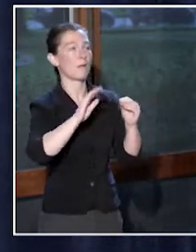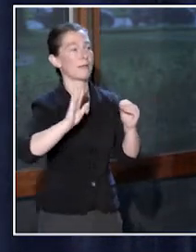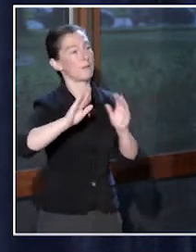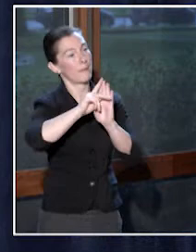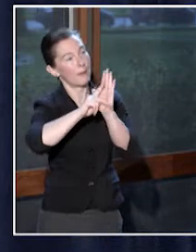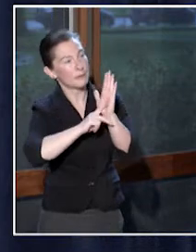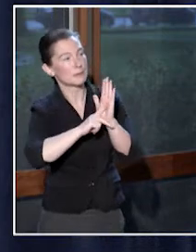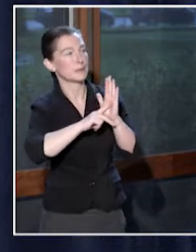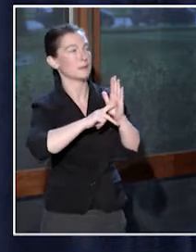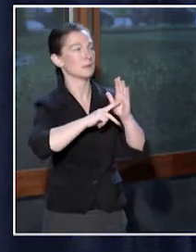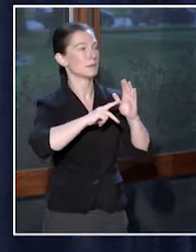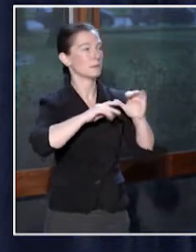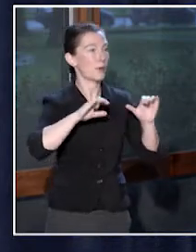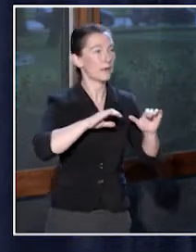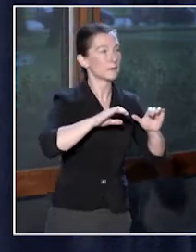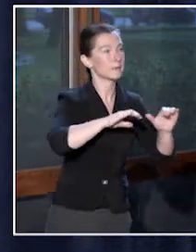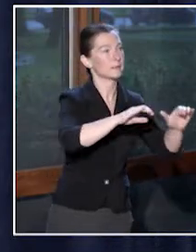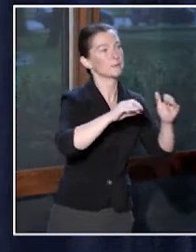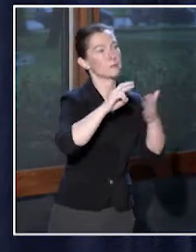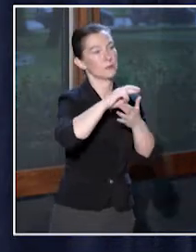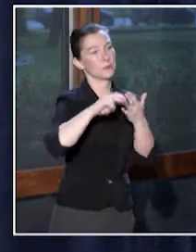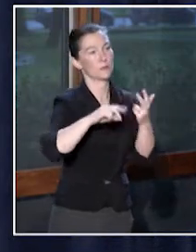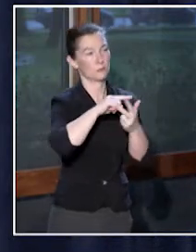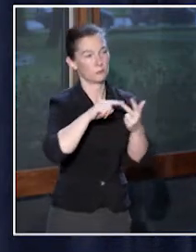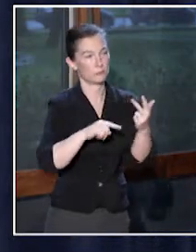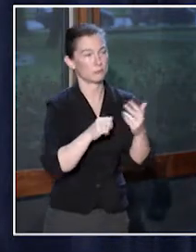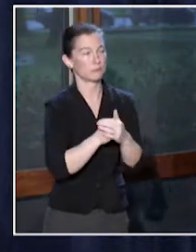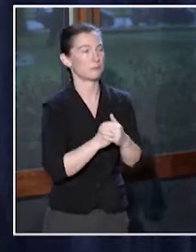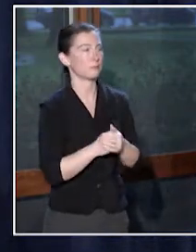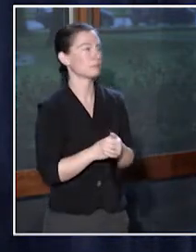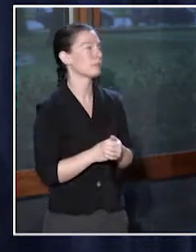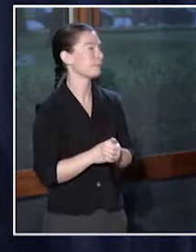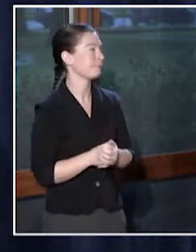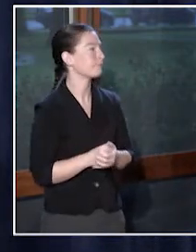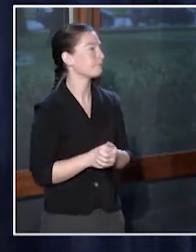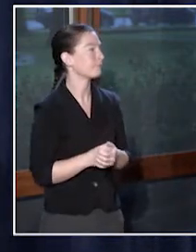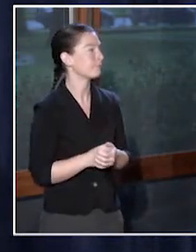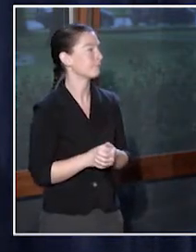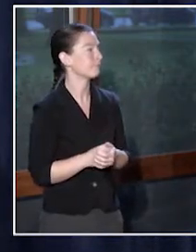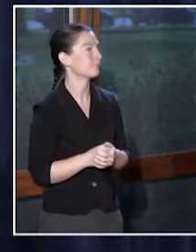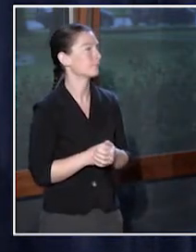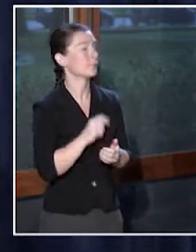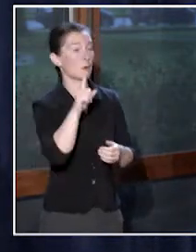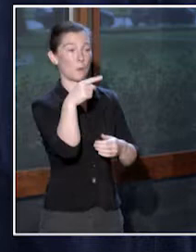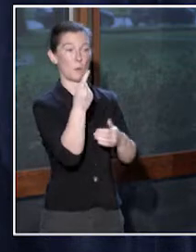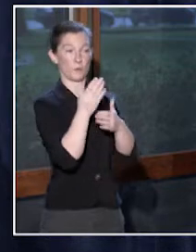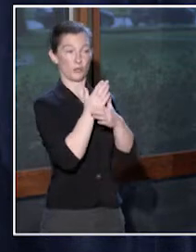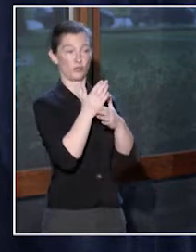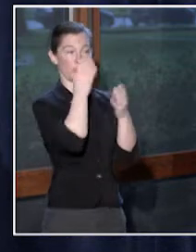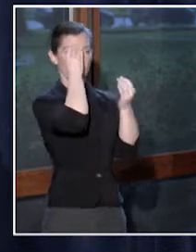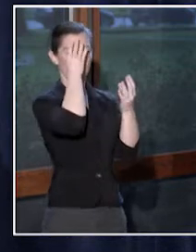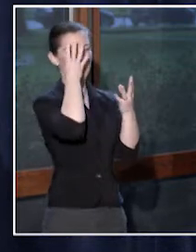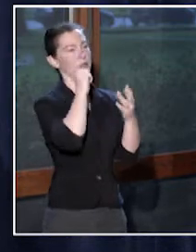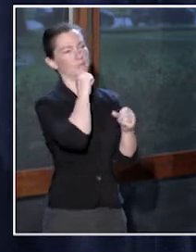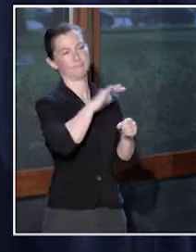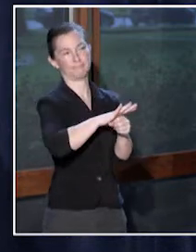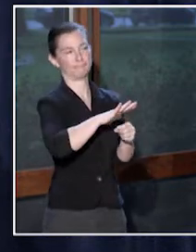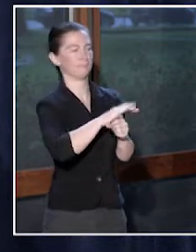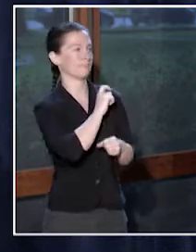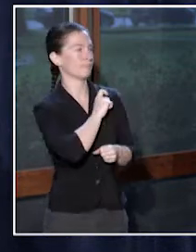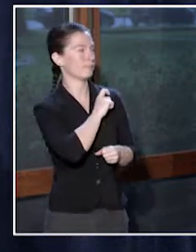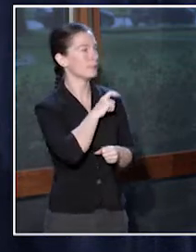results. But it doesn't stop with the simple sharing of information either. The police bureau needs